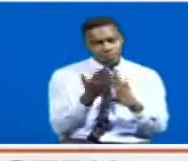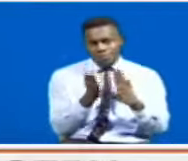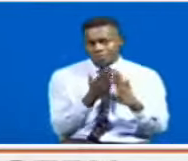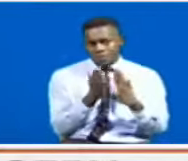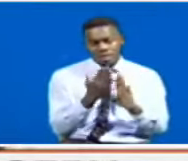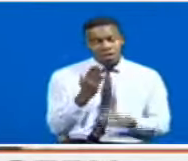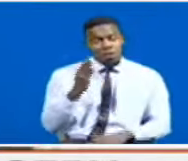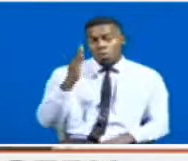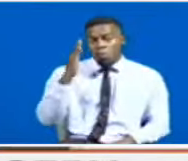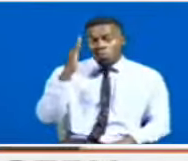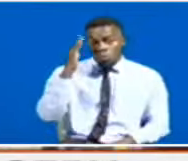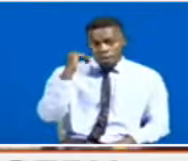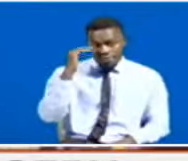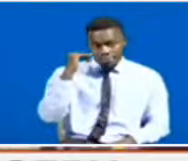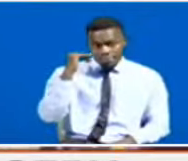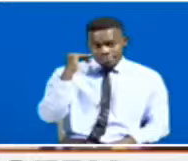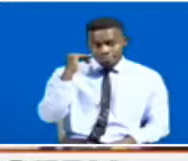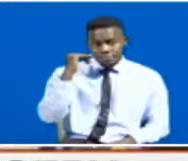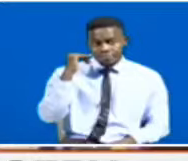Because tunajua kwamba